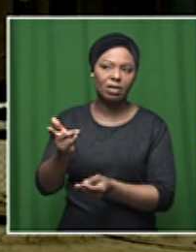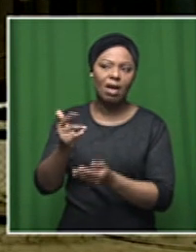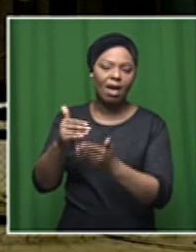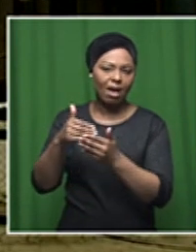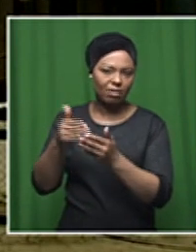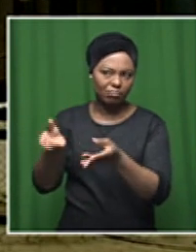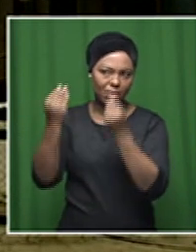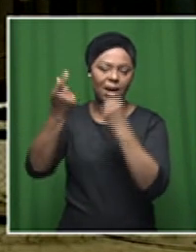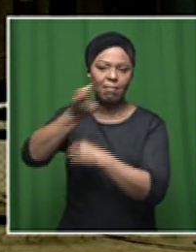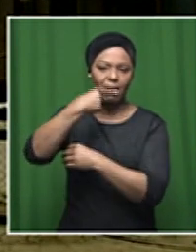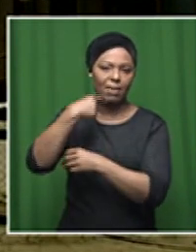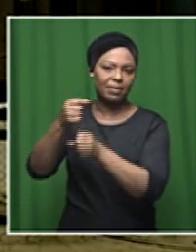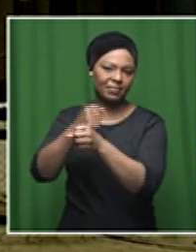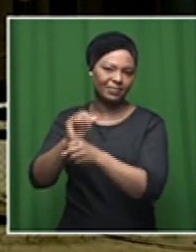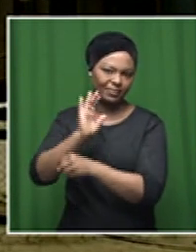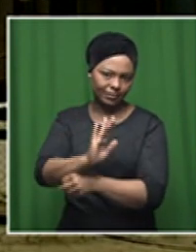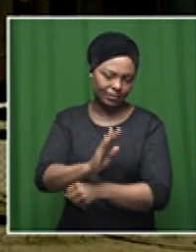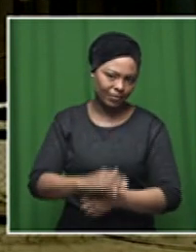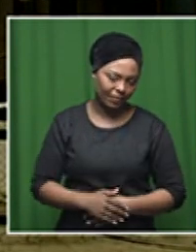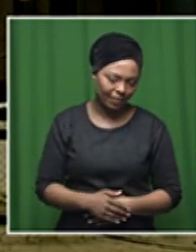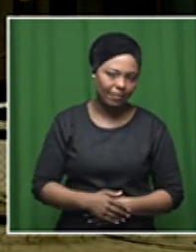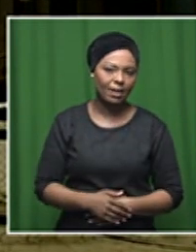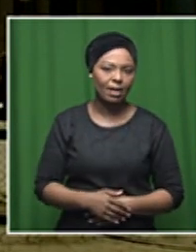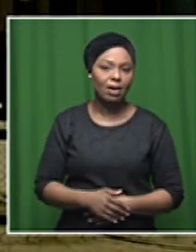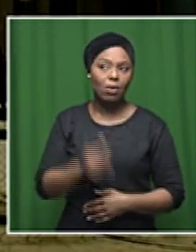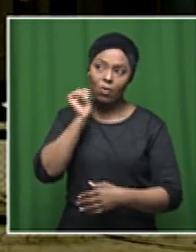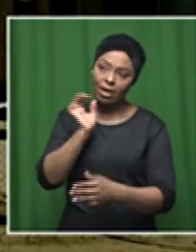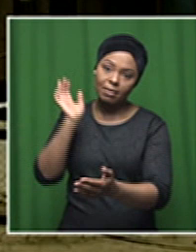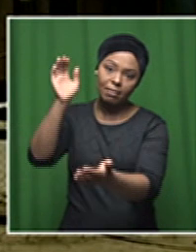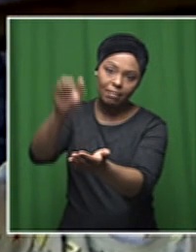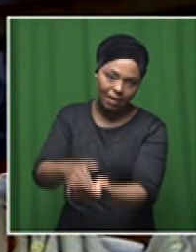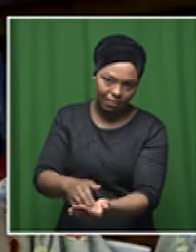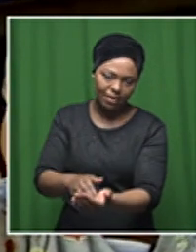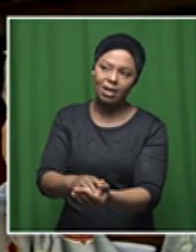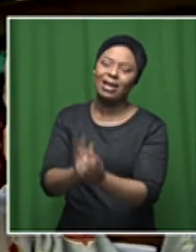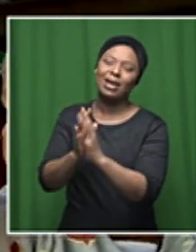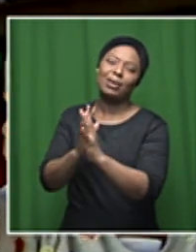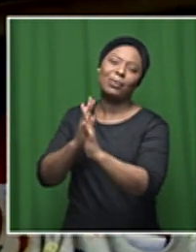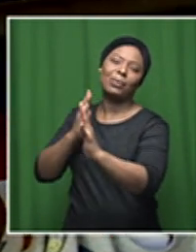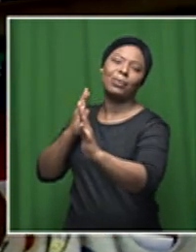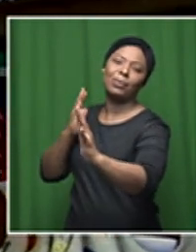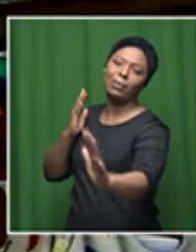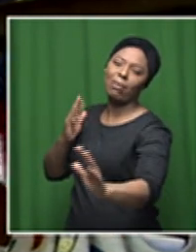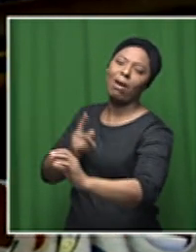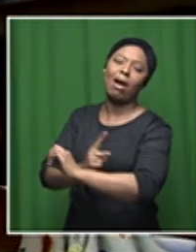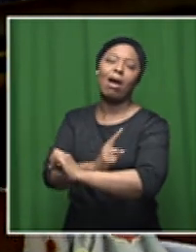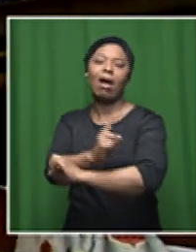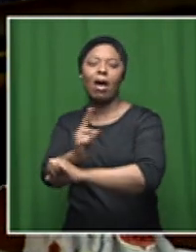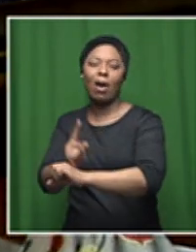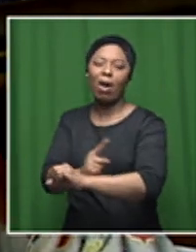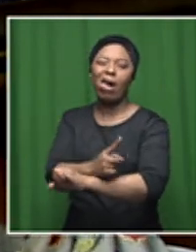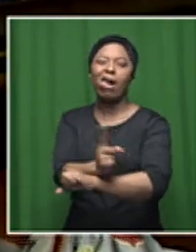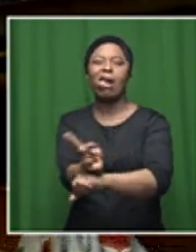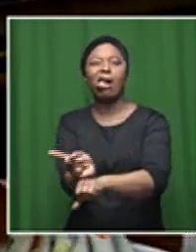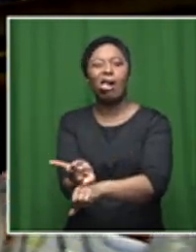collect treatment at healthcare facilities. Arriving there, they have to queue for hours and hours, at